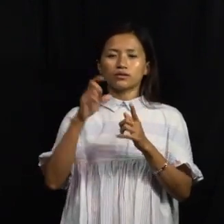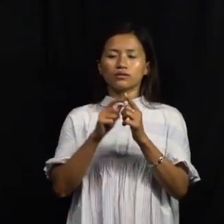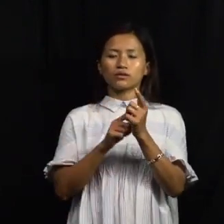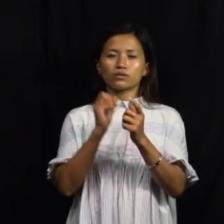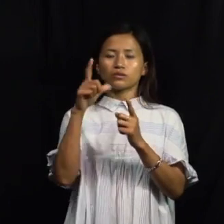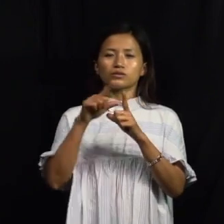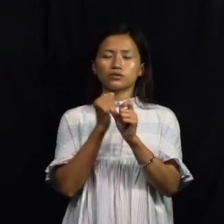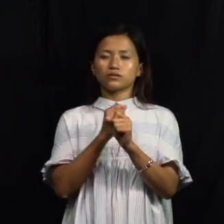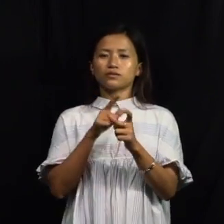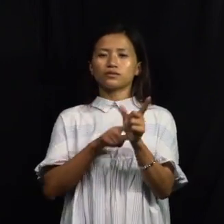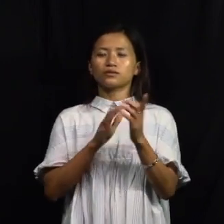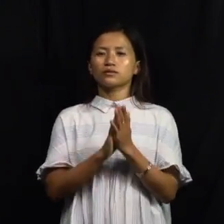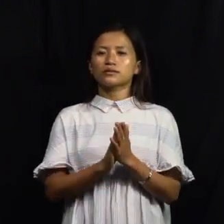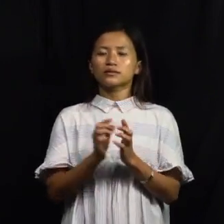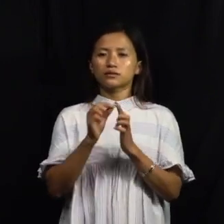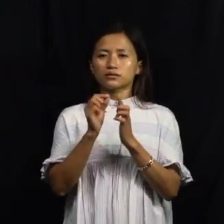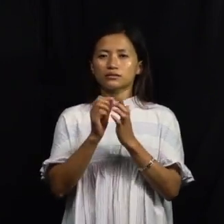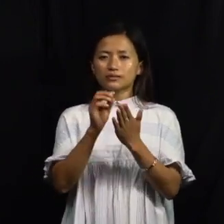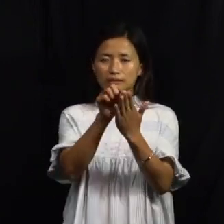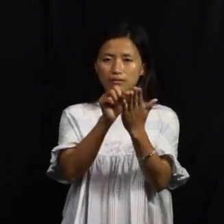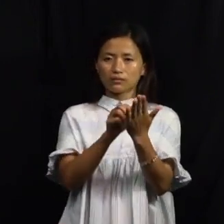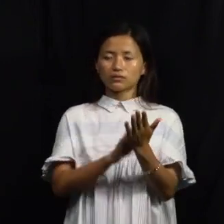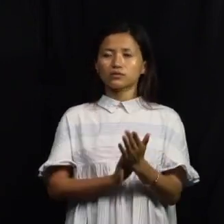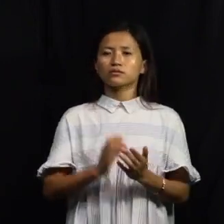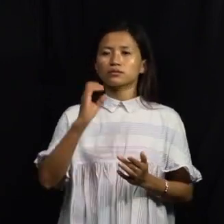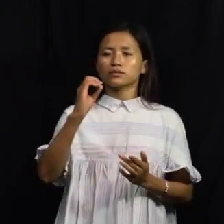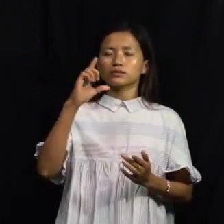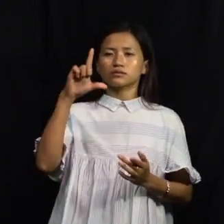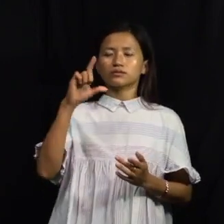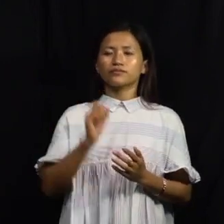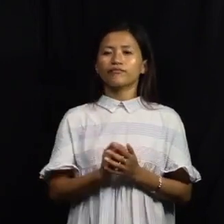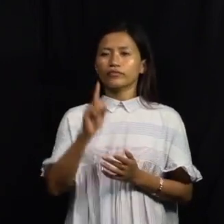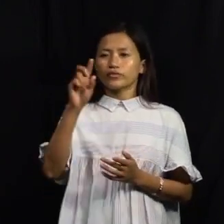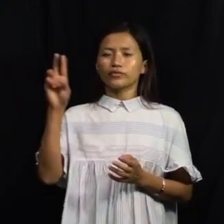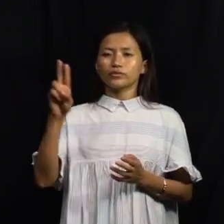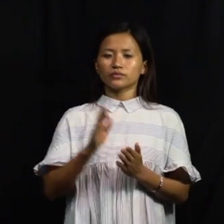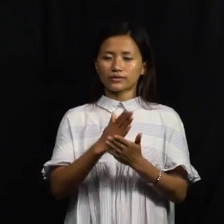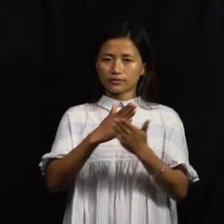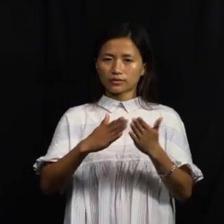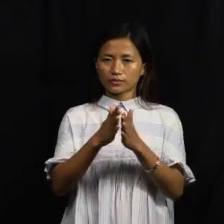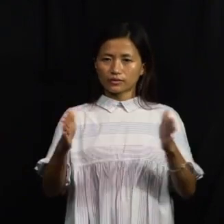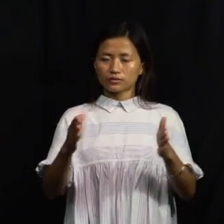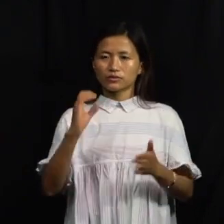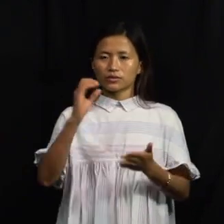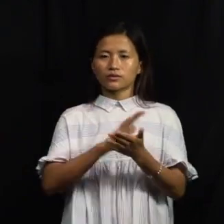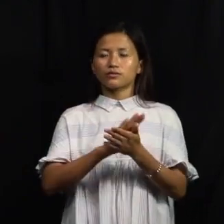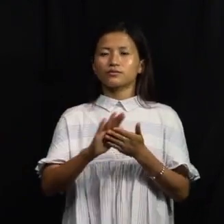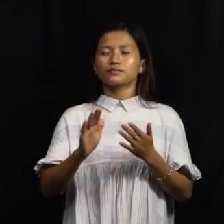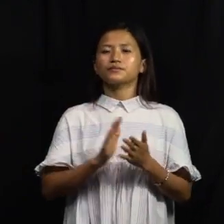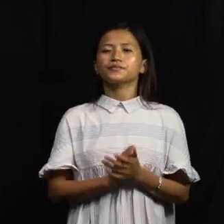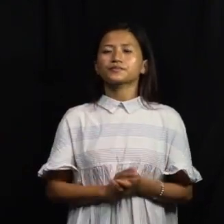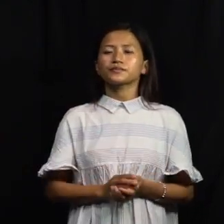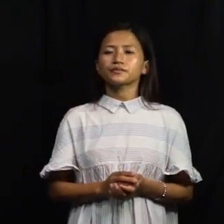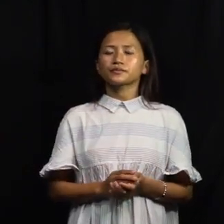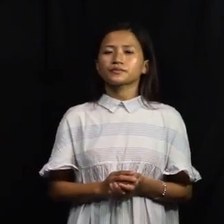in detail in your class 12. Okay, there is a certain separate chapter for this. Okay, so what is